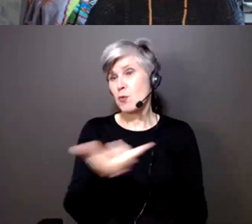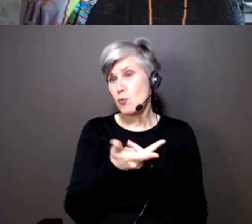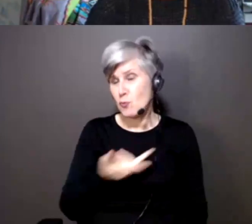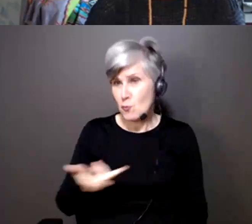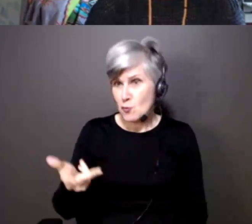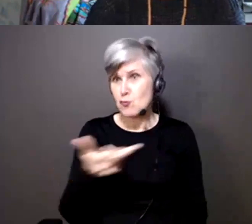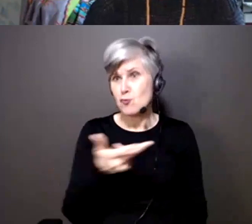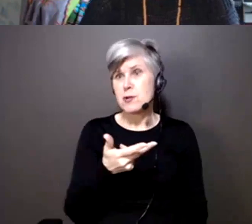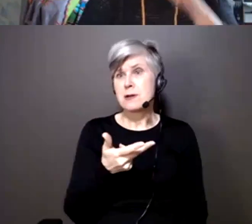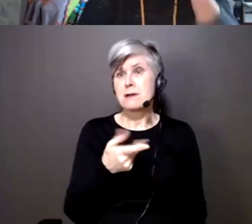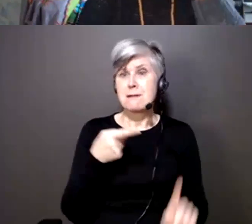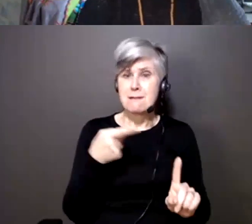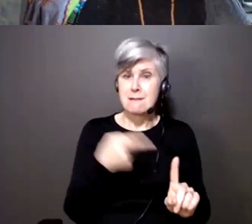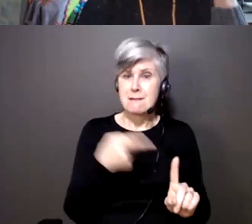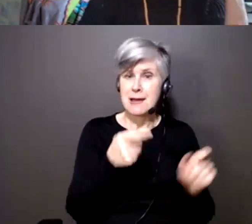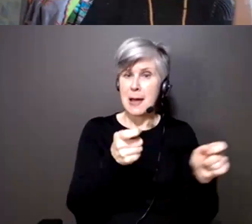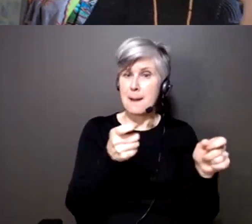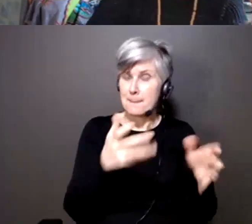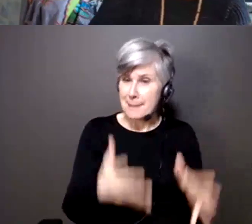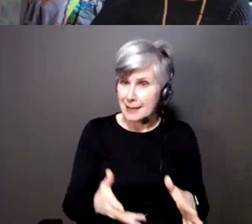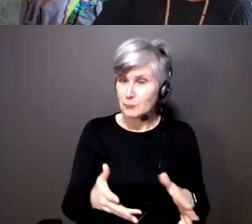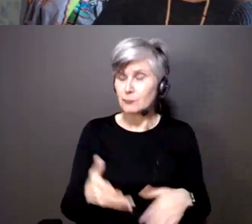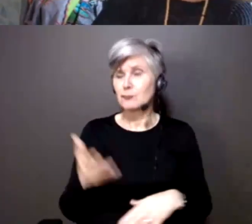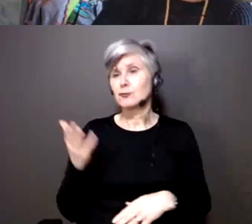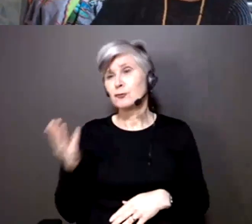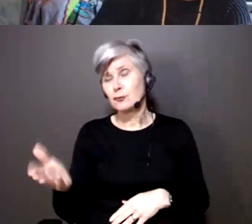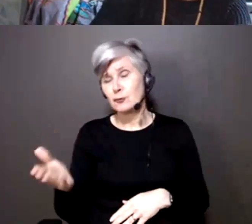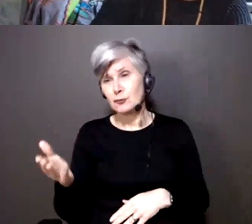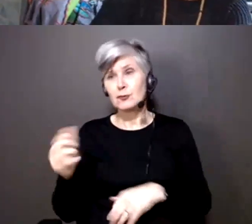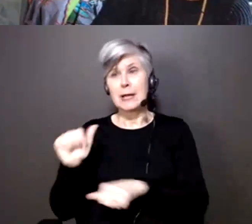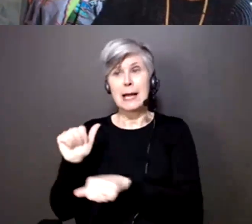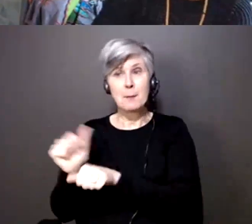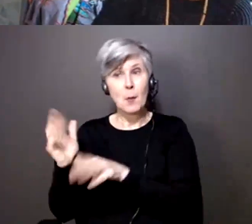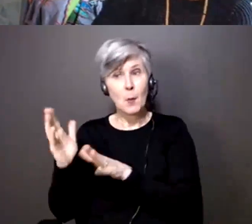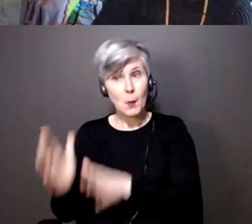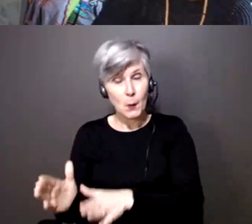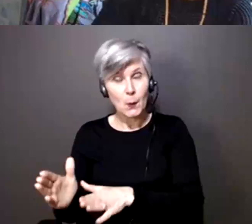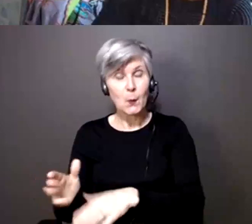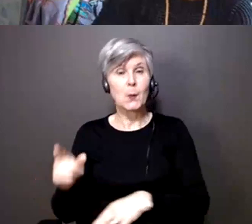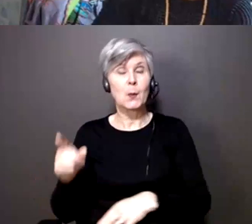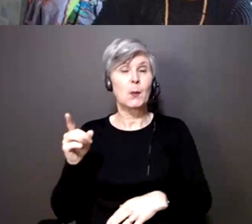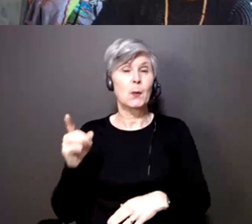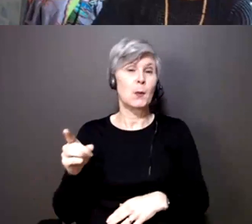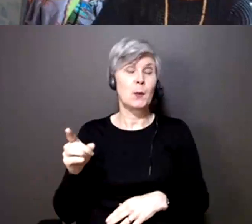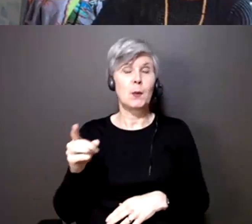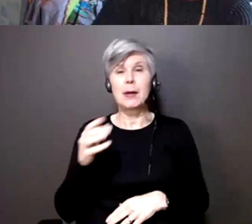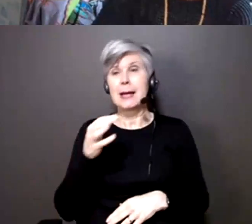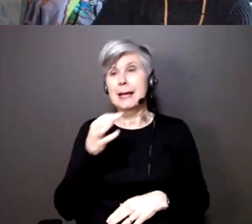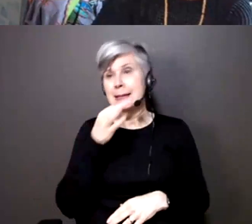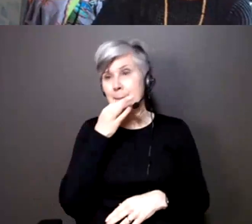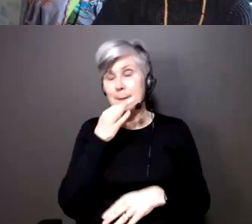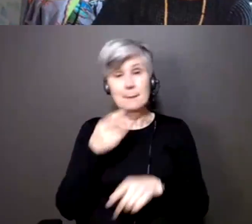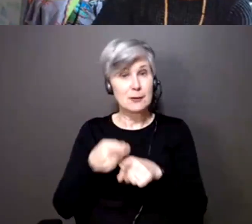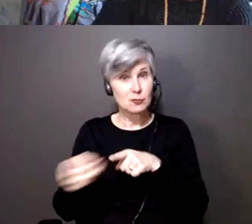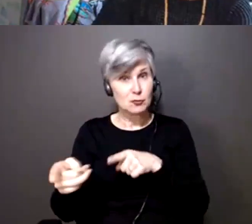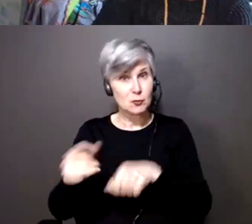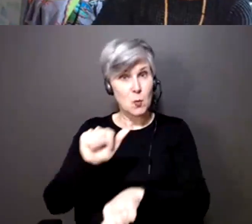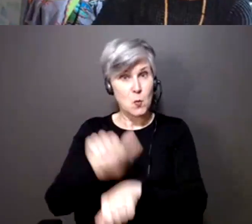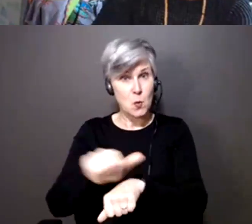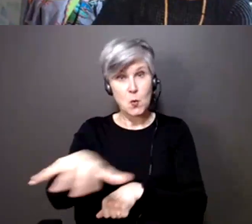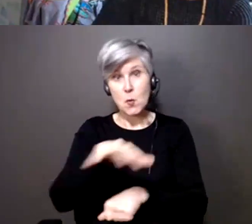Dana, our manager, Victoria, our employee, and Marlene, our workplace accommodation specialist, and in